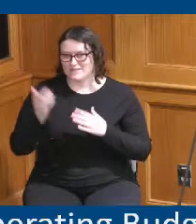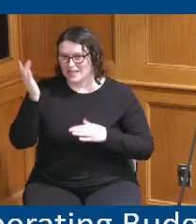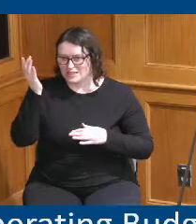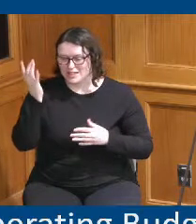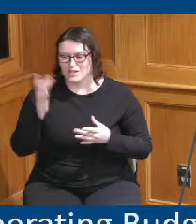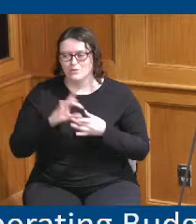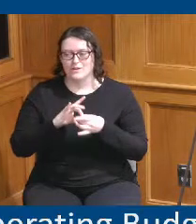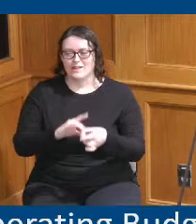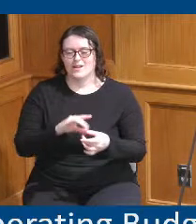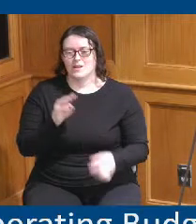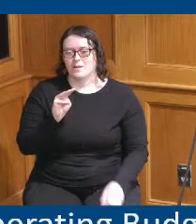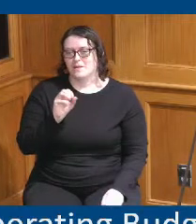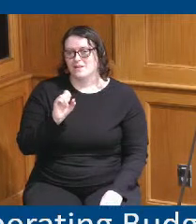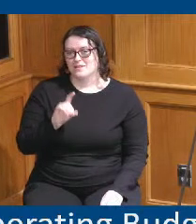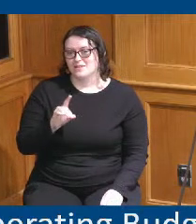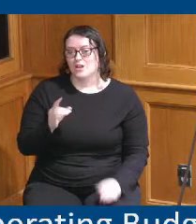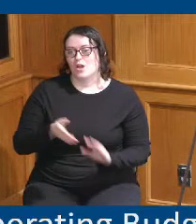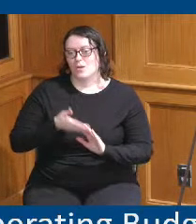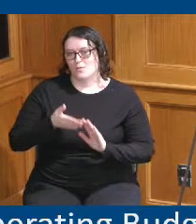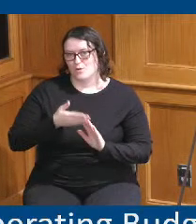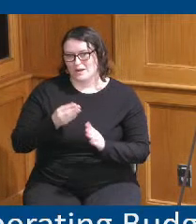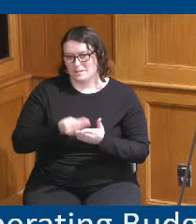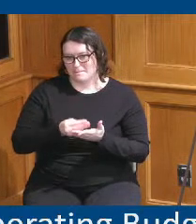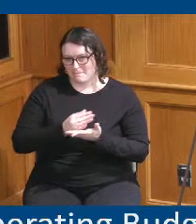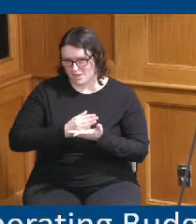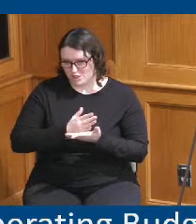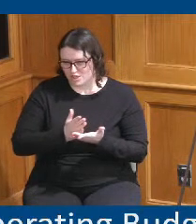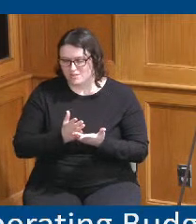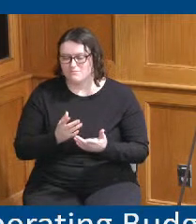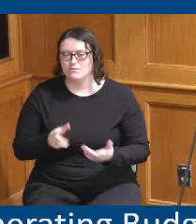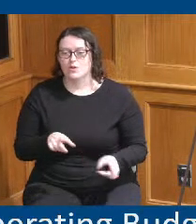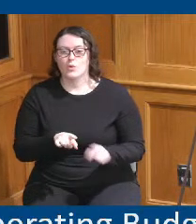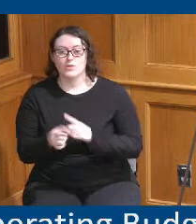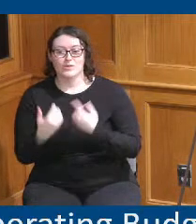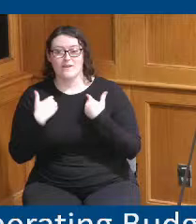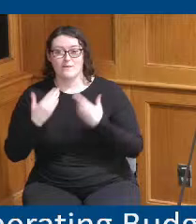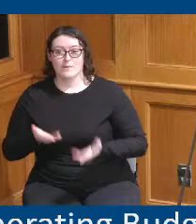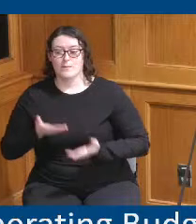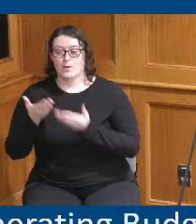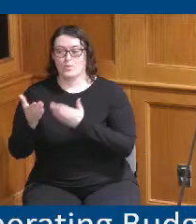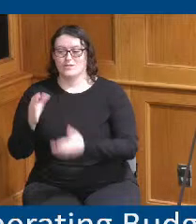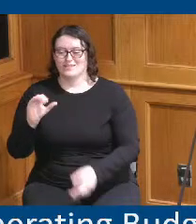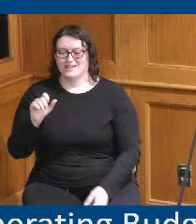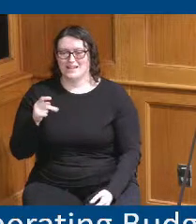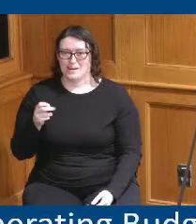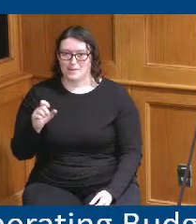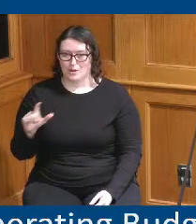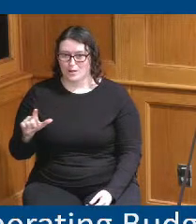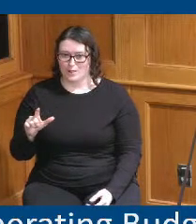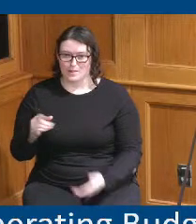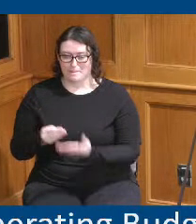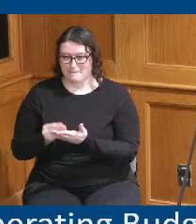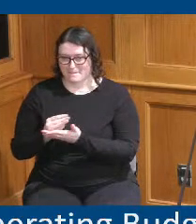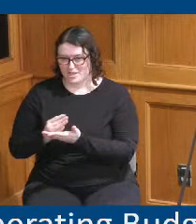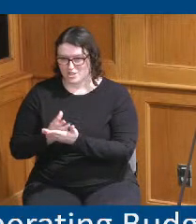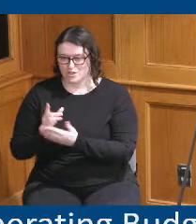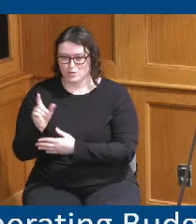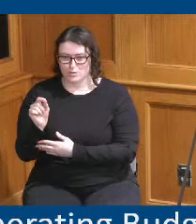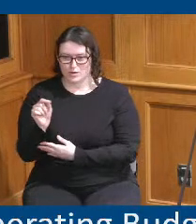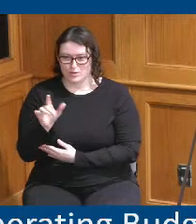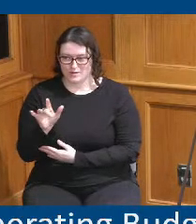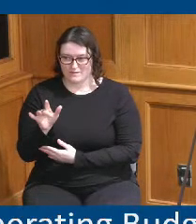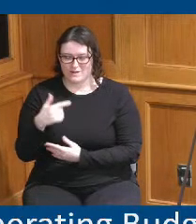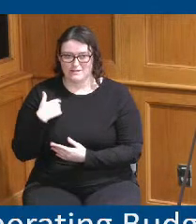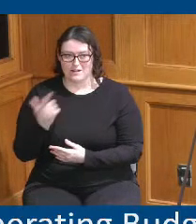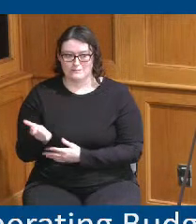you about the MSD operating budget. We also have our proposed capital budget for 2025. I'm going to turn it over to